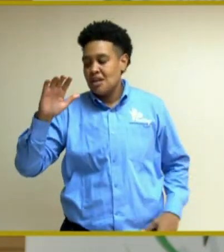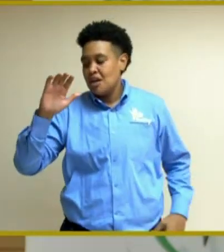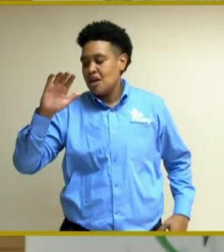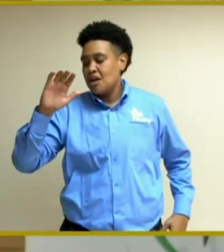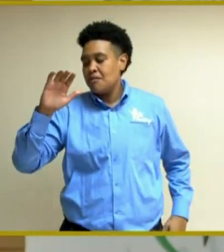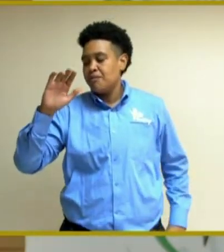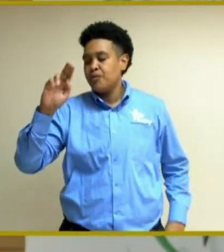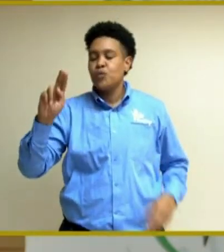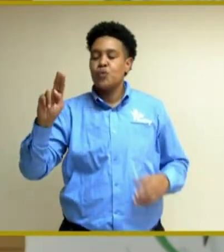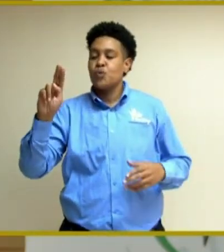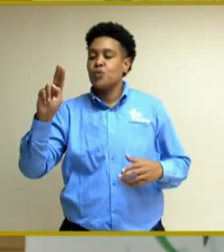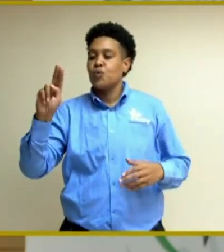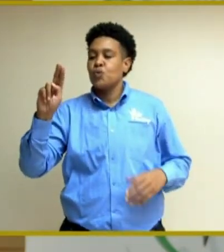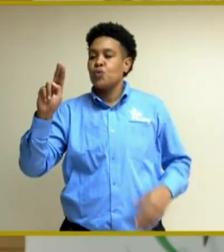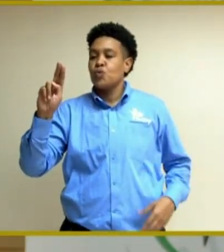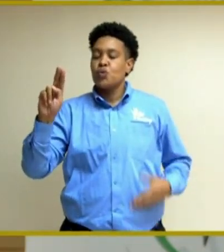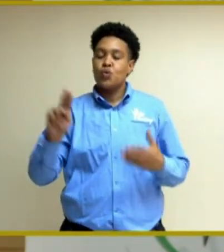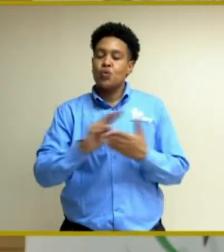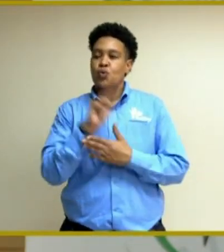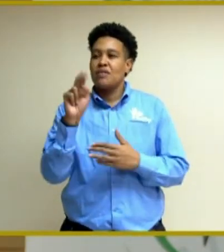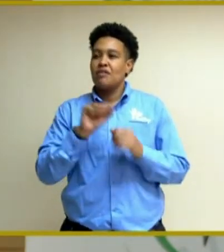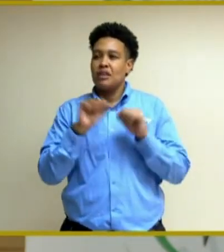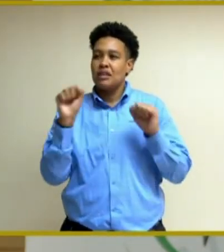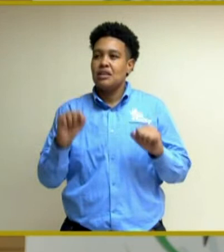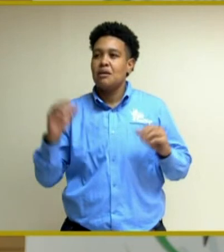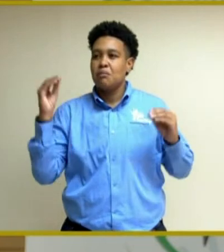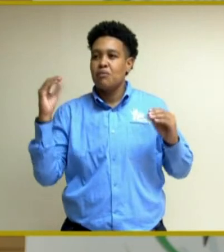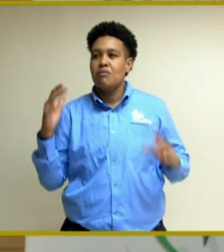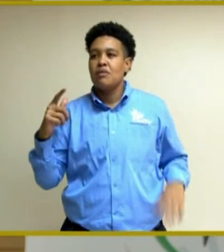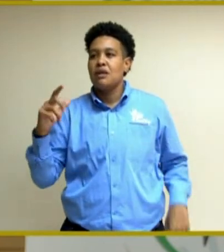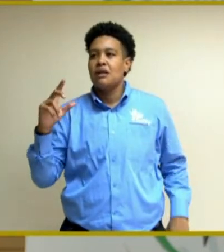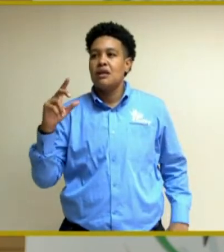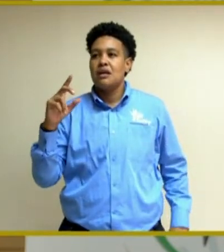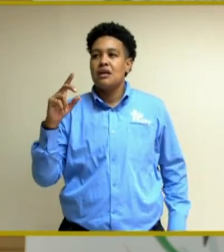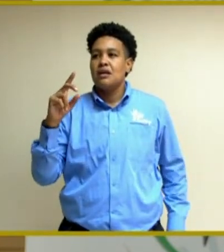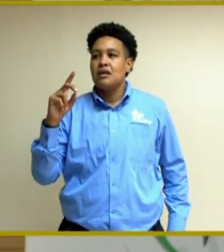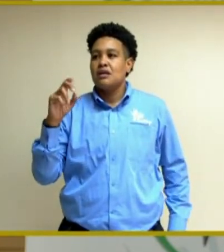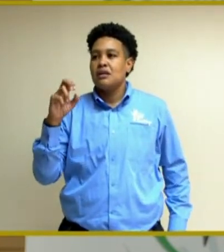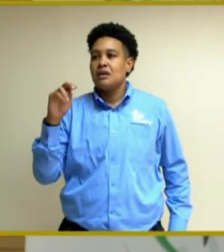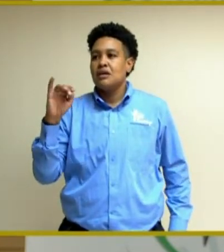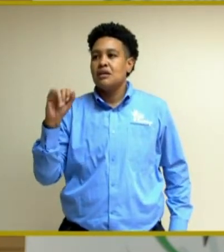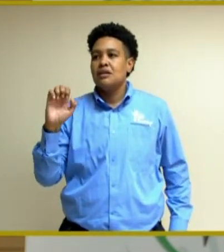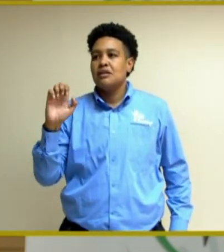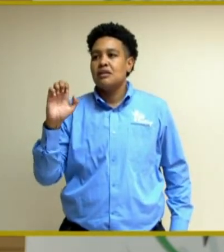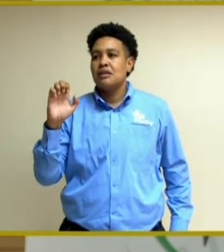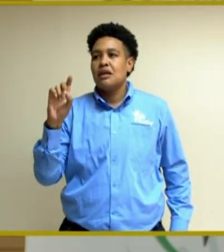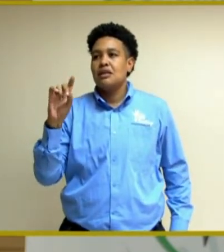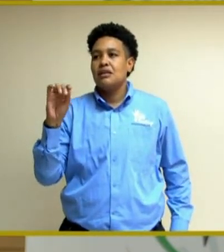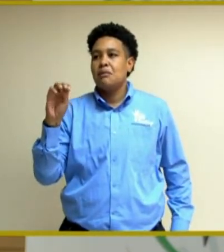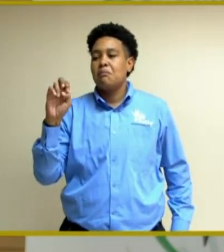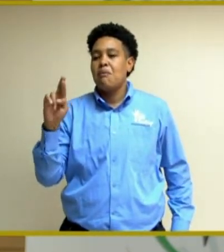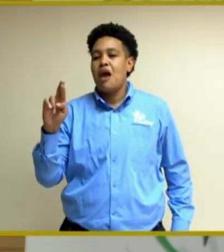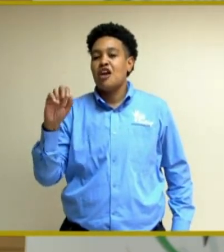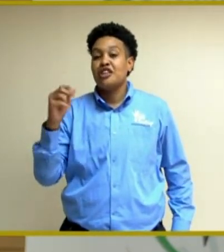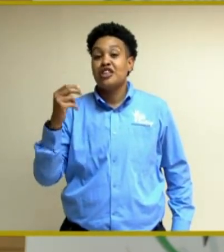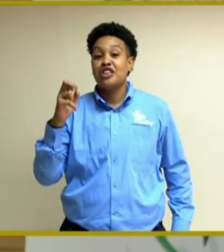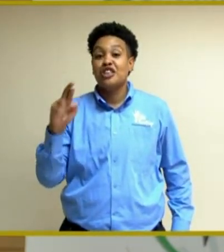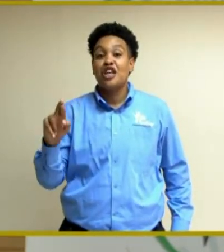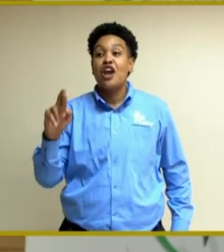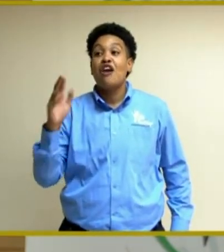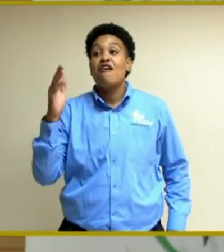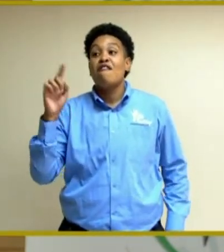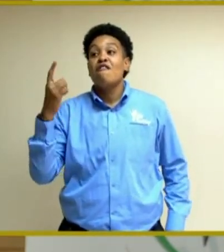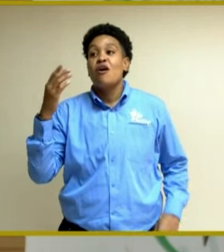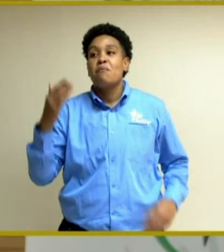the university system, Professor Denise Eldemire Shearer. And she was the first person over